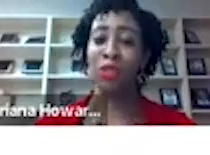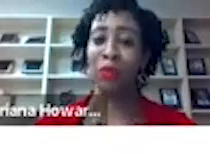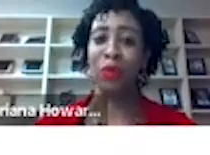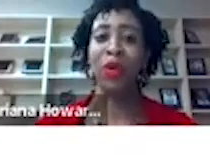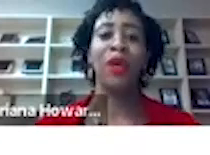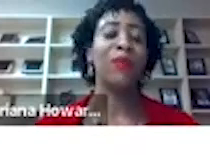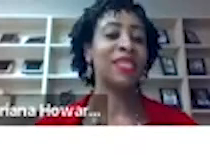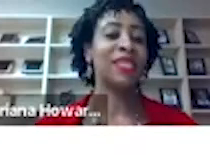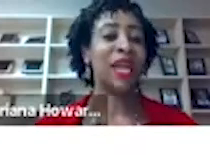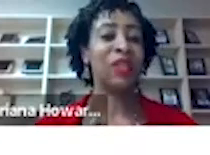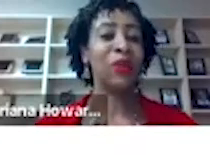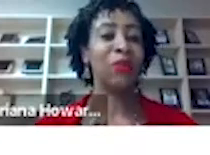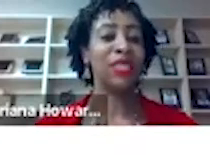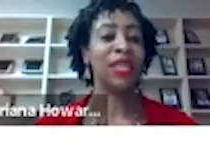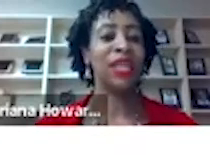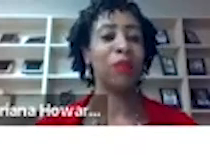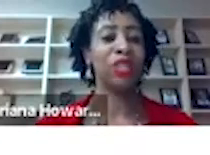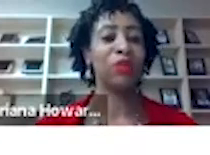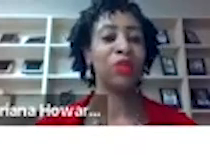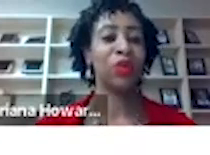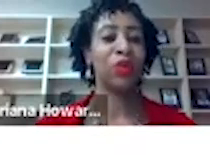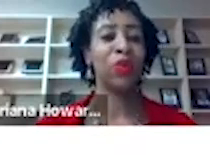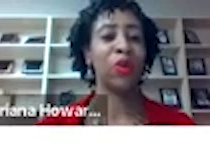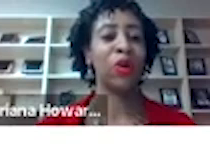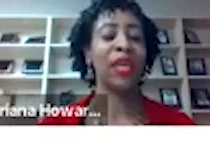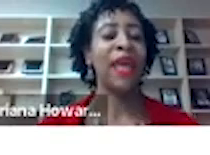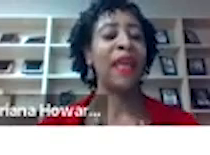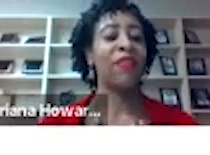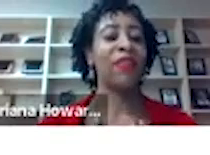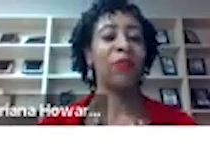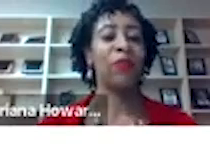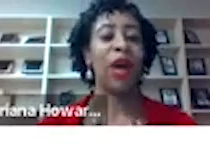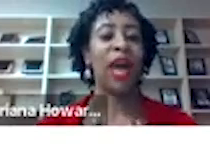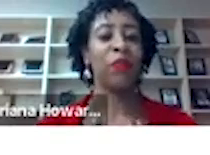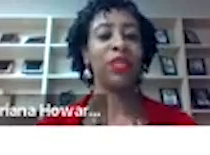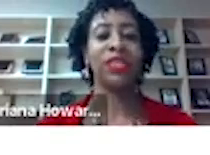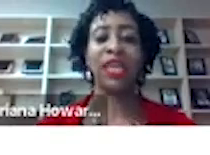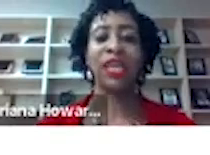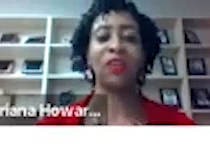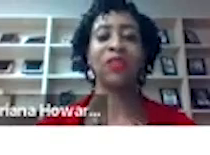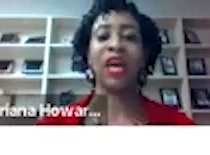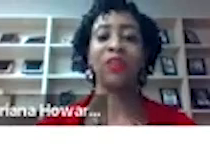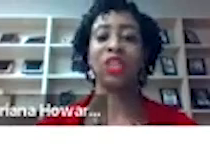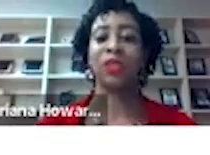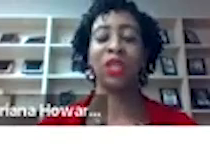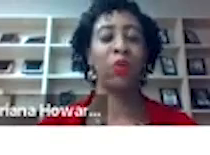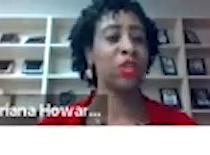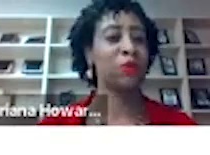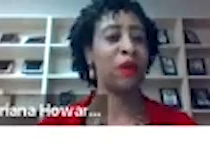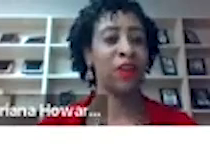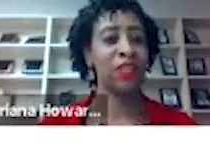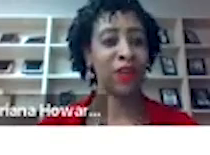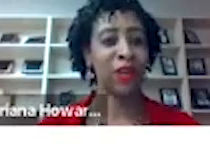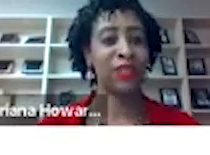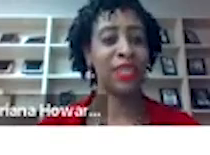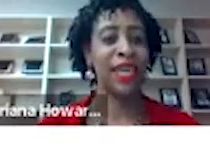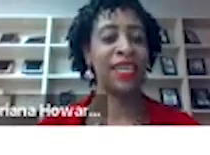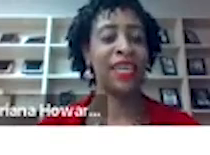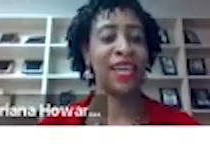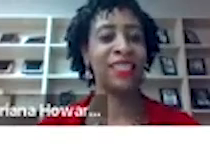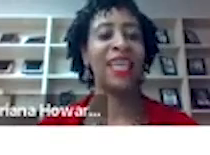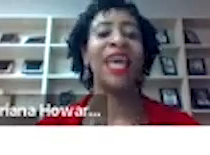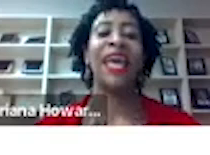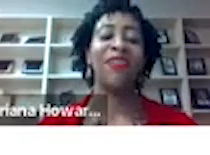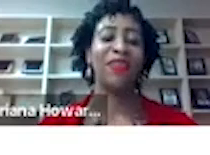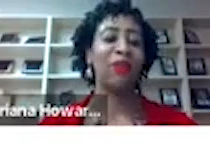our principal, Ms. Taylor, presenting the Principal SOAR Award, and then we will have presentation of scholarships and awards by various faculty